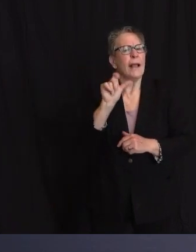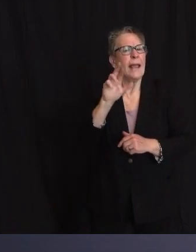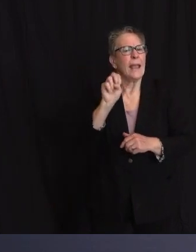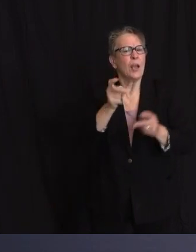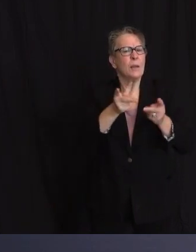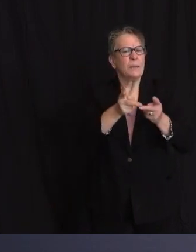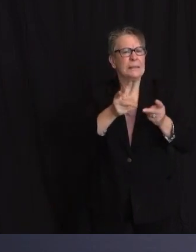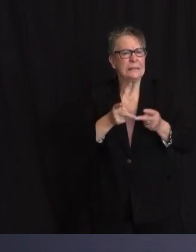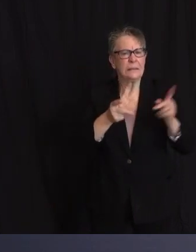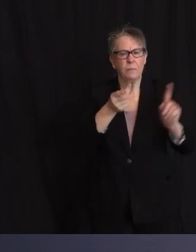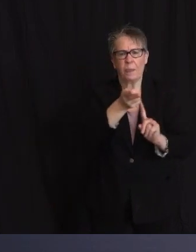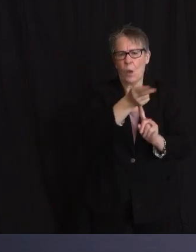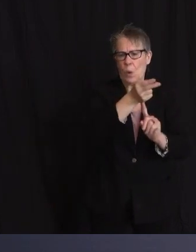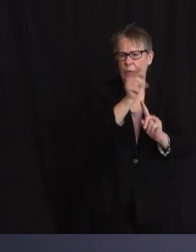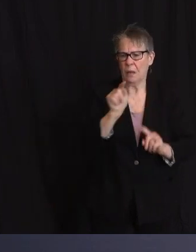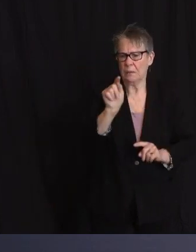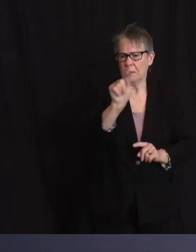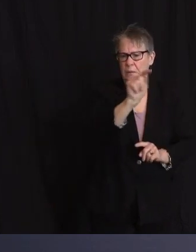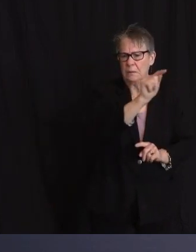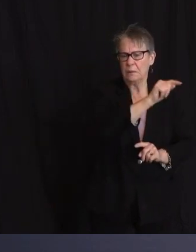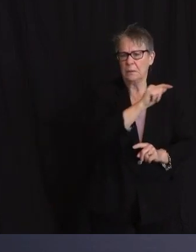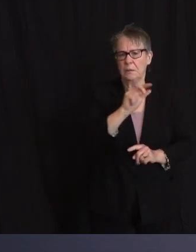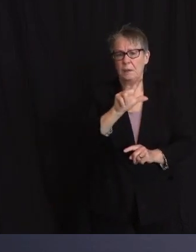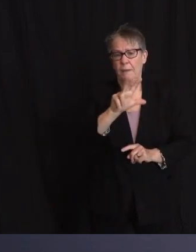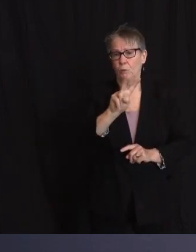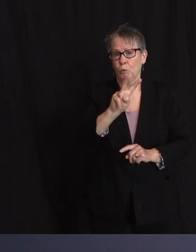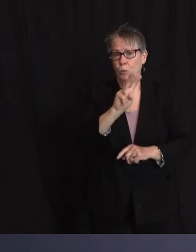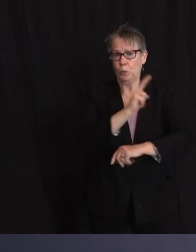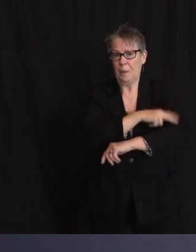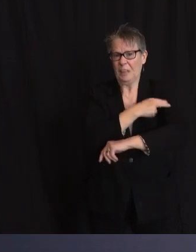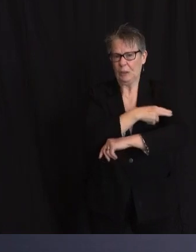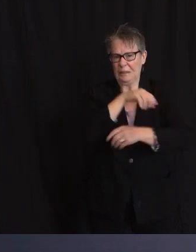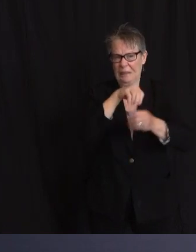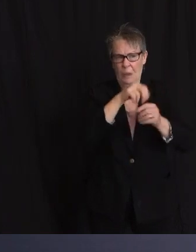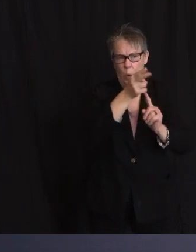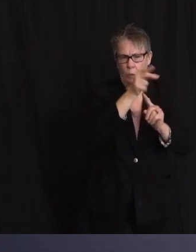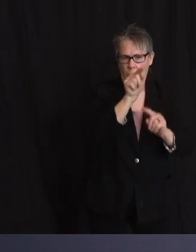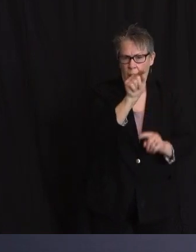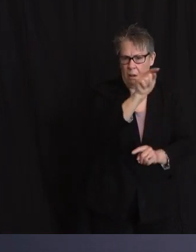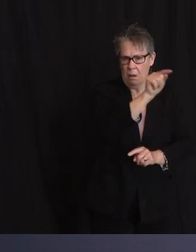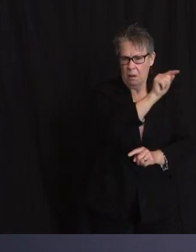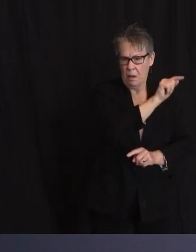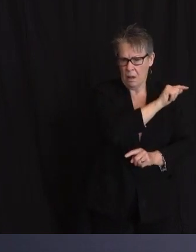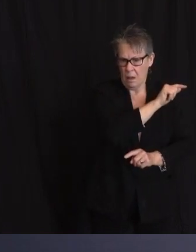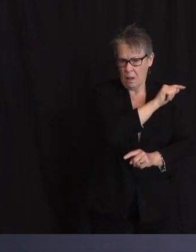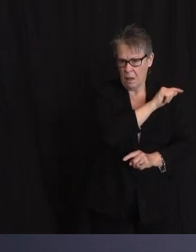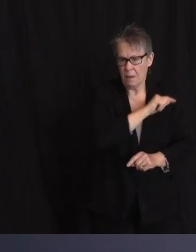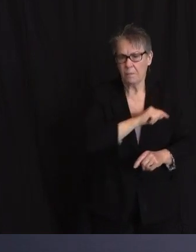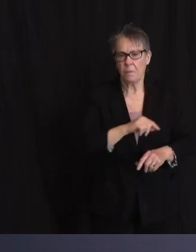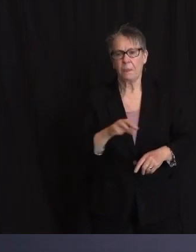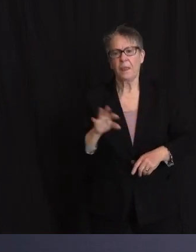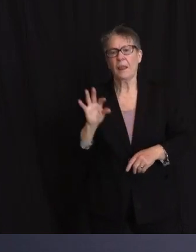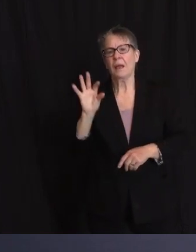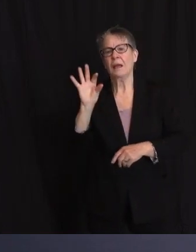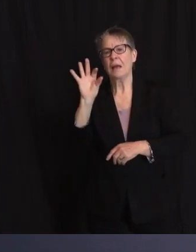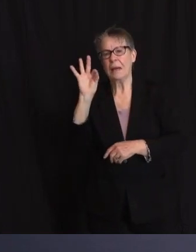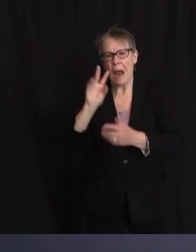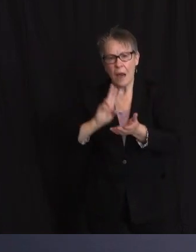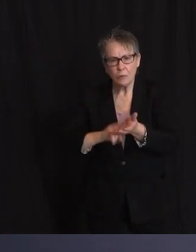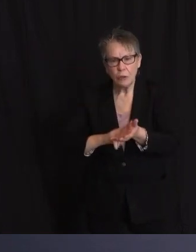COVID-positive healthcare workers, and 23 are COVID-positive patients who came from